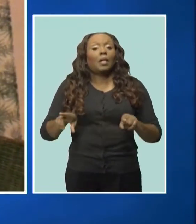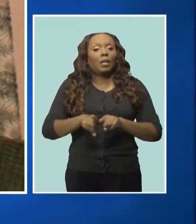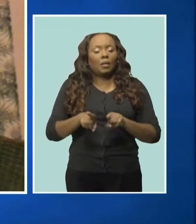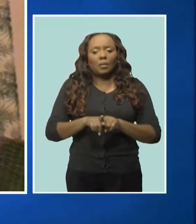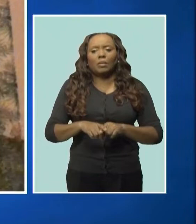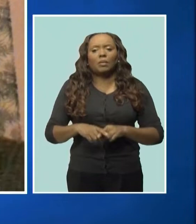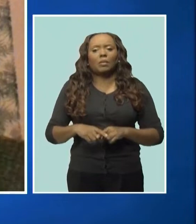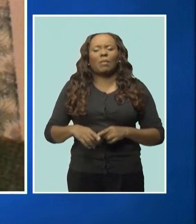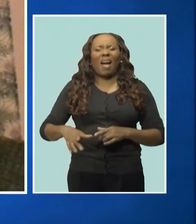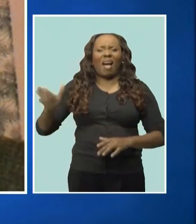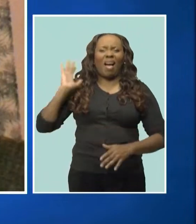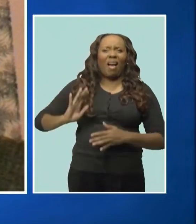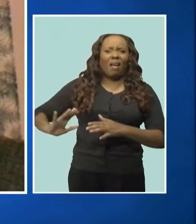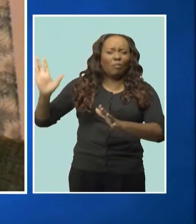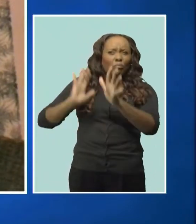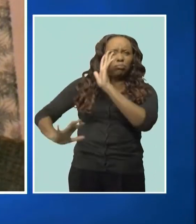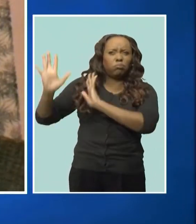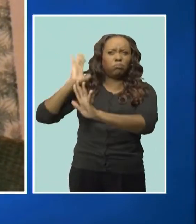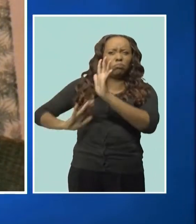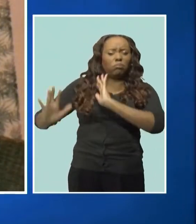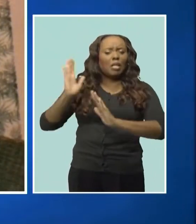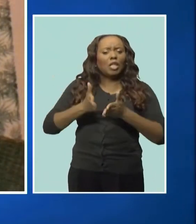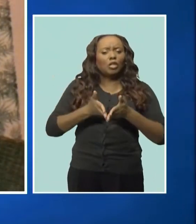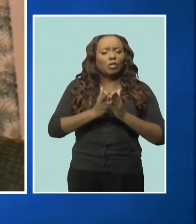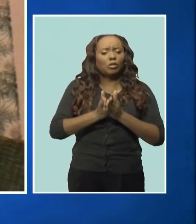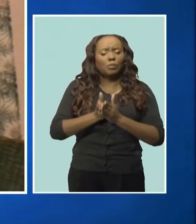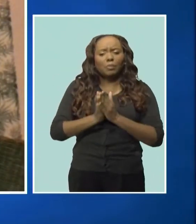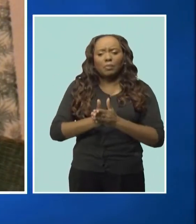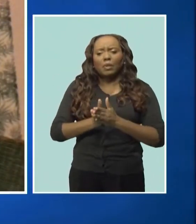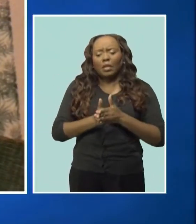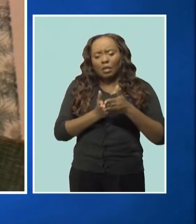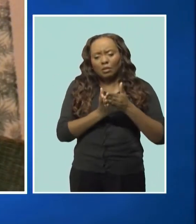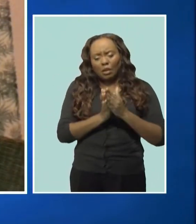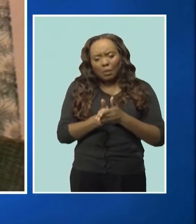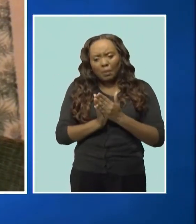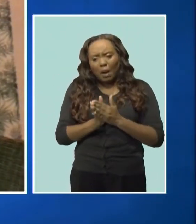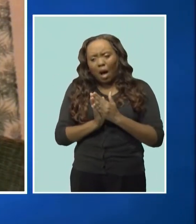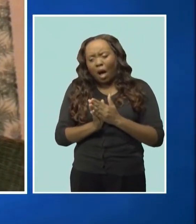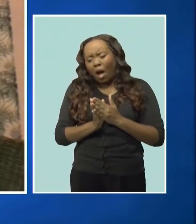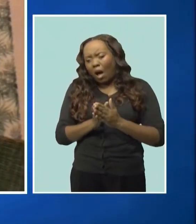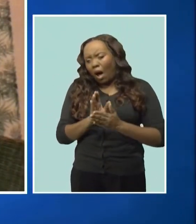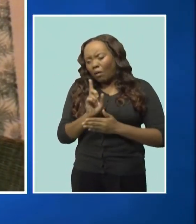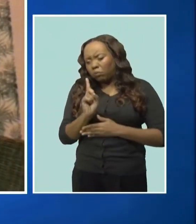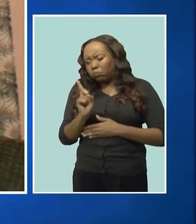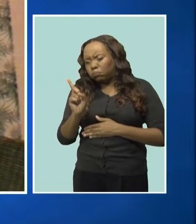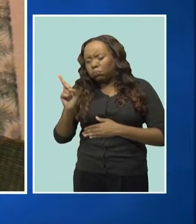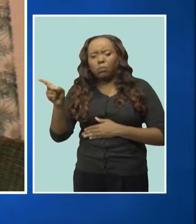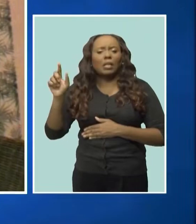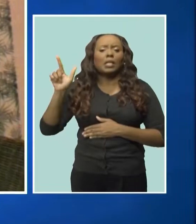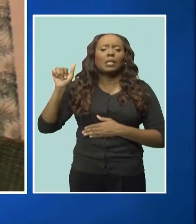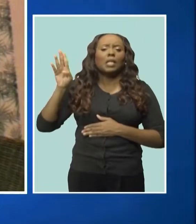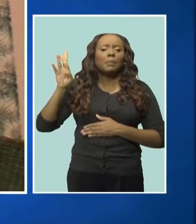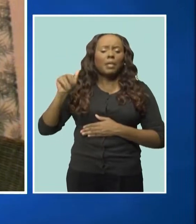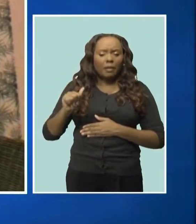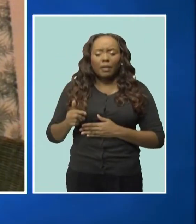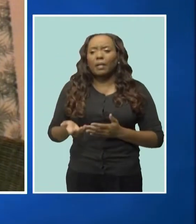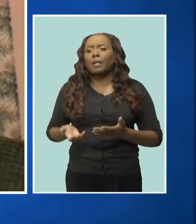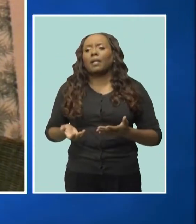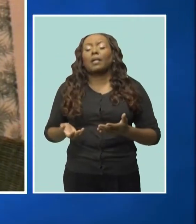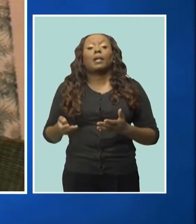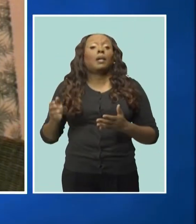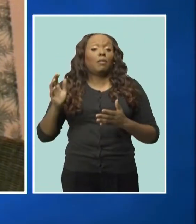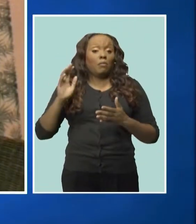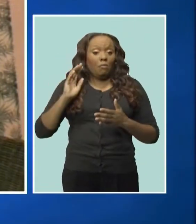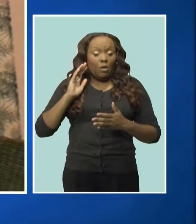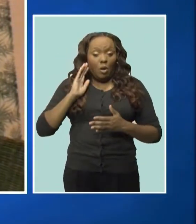from Barbados to Liberia. We're going to be having a Thanksgiving service. They're going to be doing cultural tours, including coming to Oistins